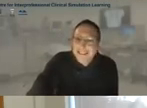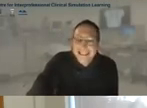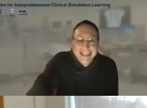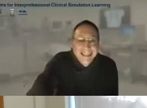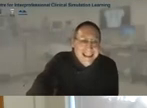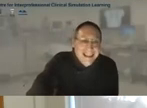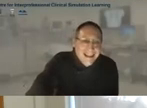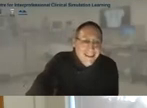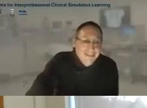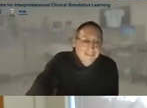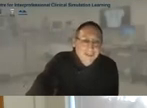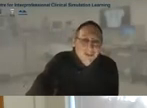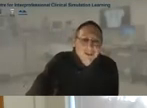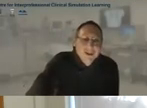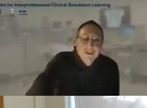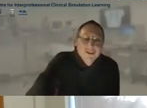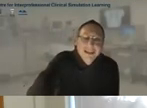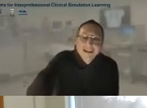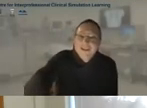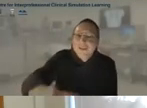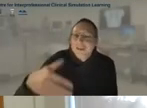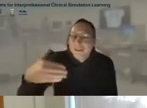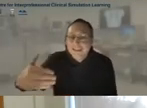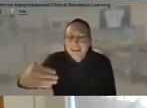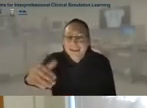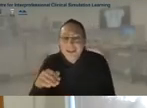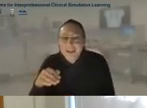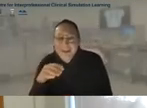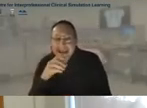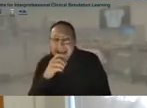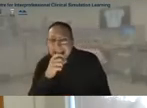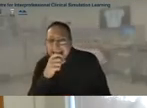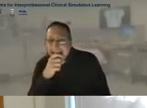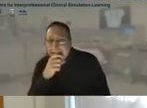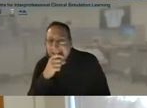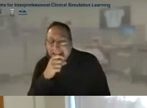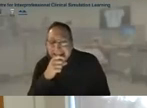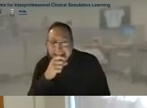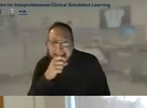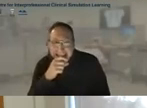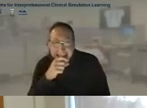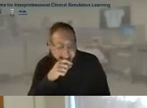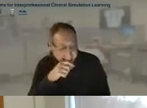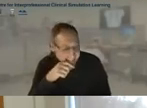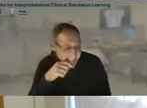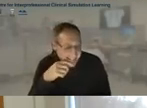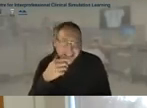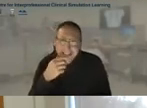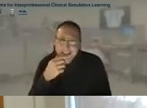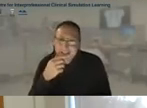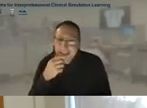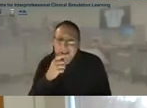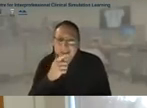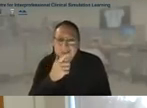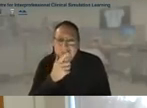about. So where do we go from here? Well, let's talk a bit about celebrating all of this success. And so Deja,